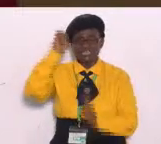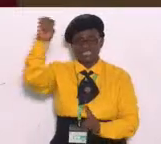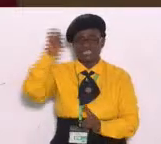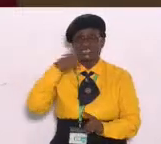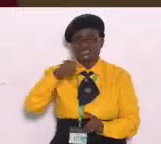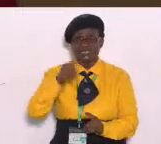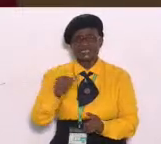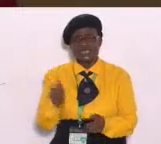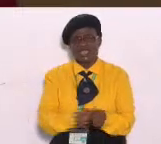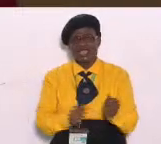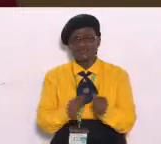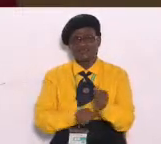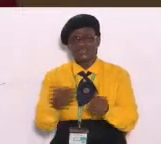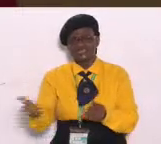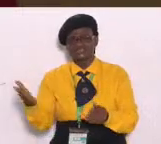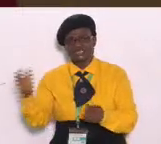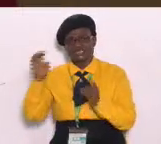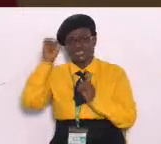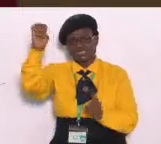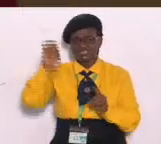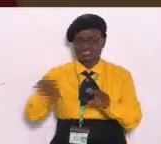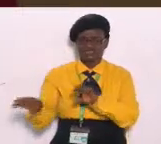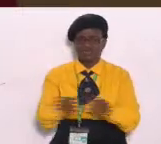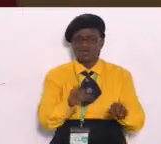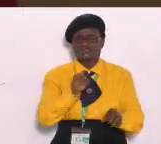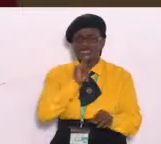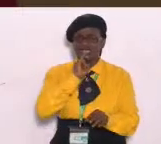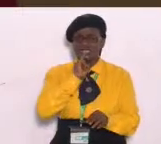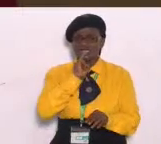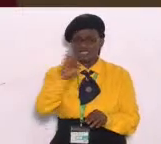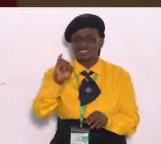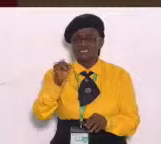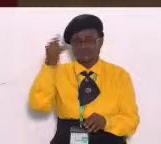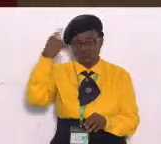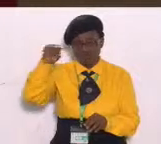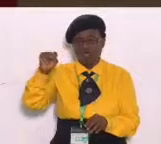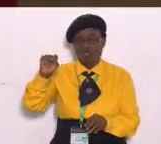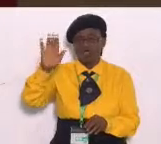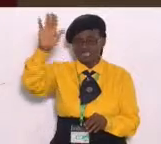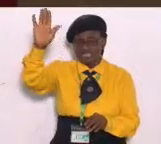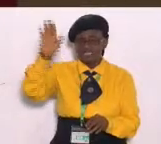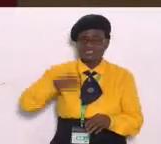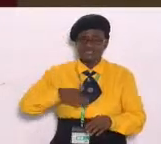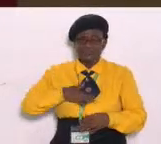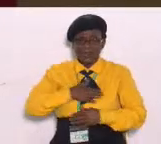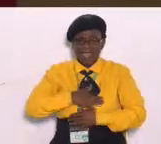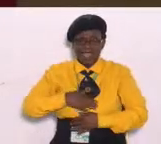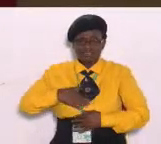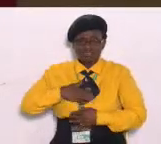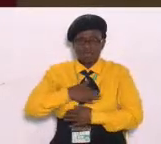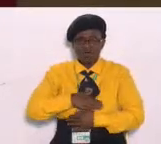Everything he does is for his pleasure.